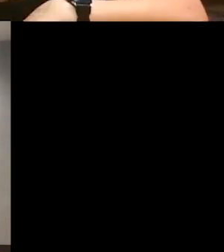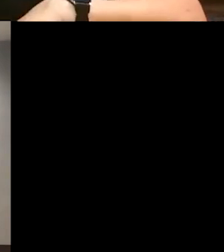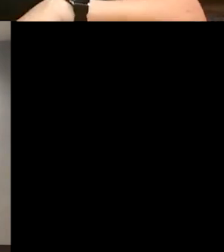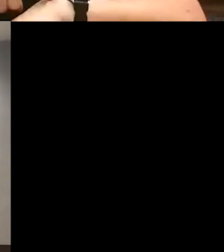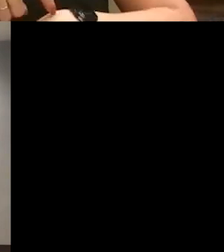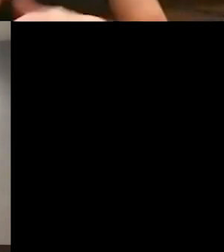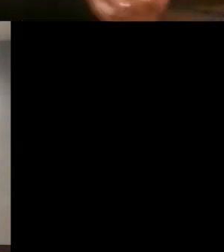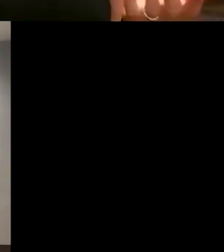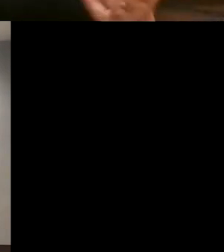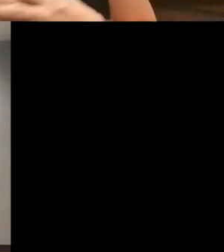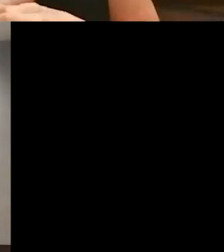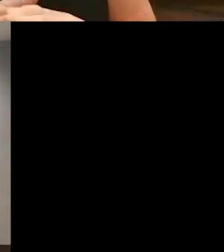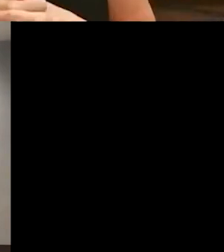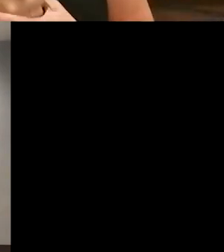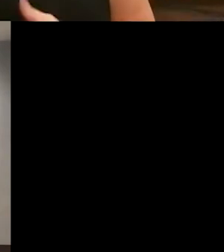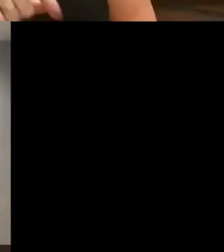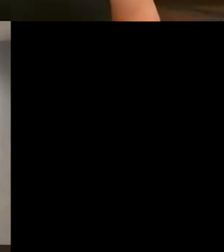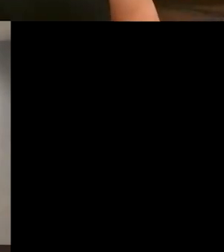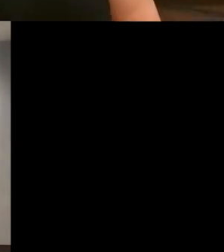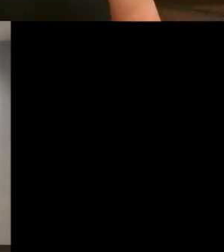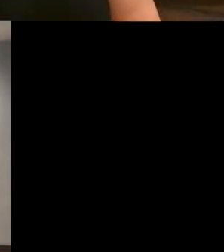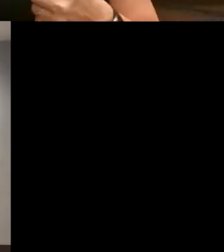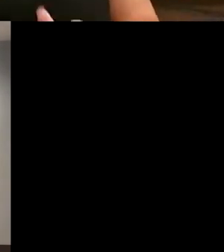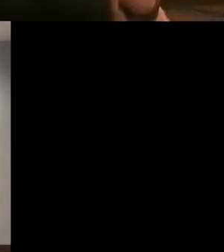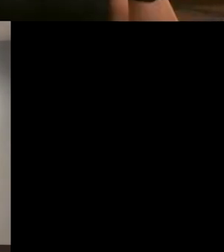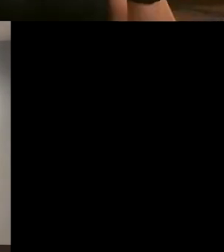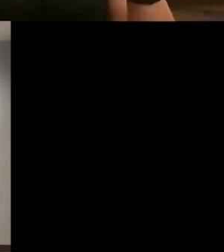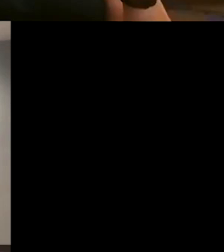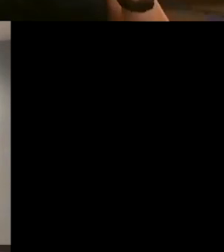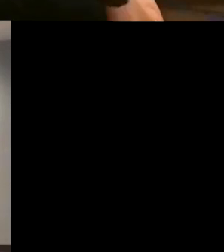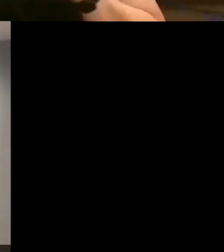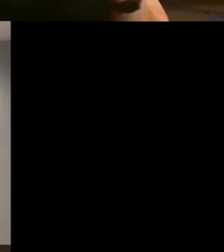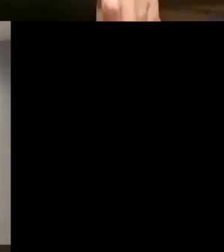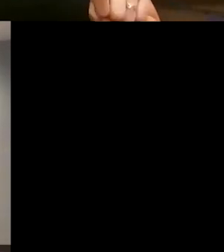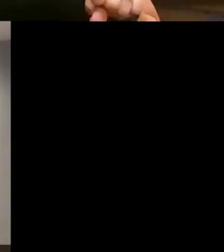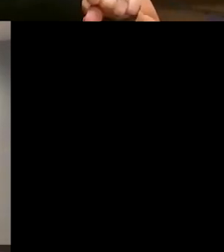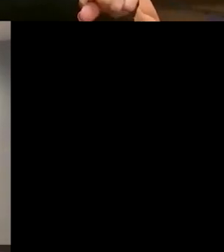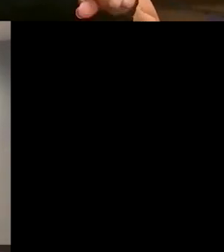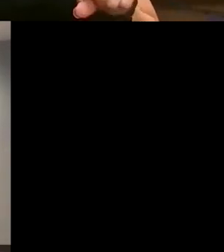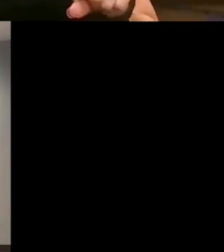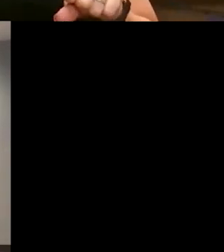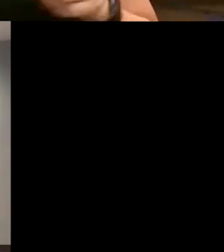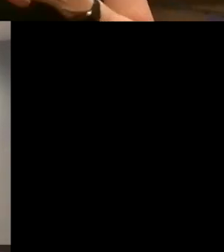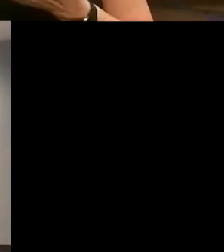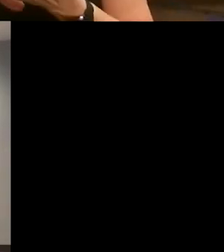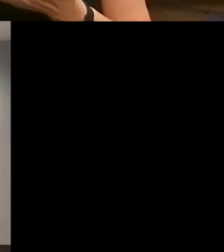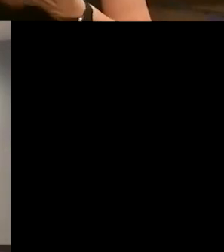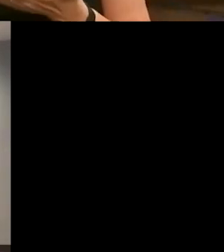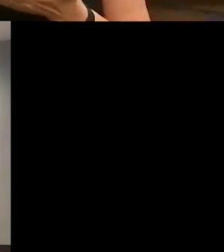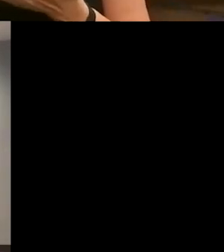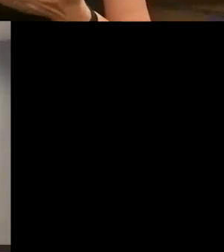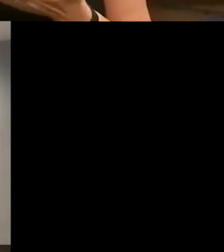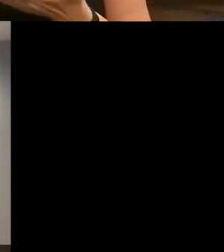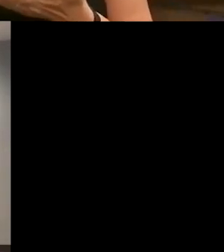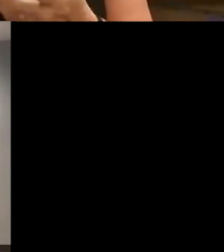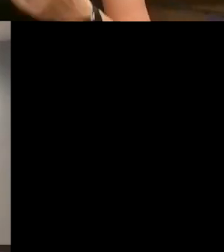And I think we have to try as best we can to understand other points of view and call